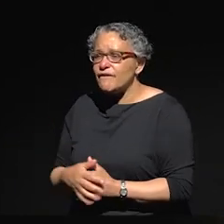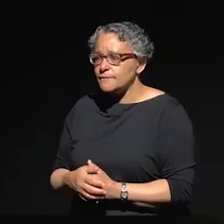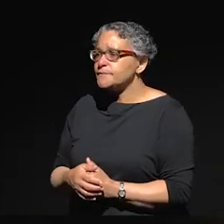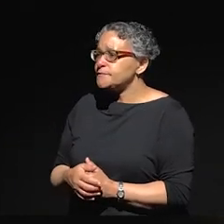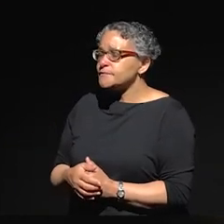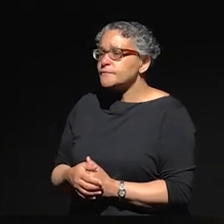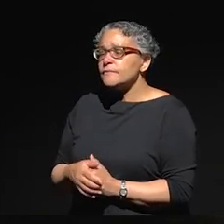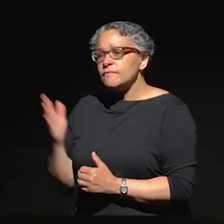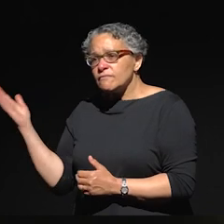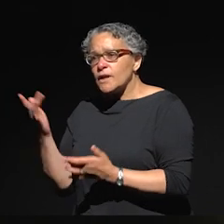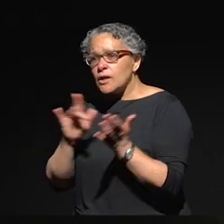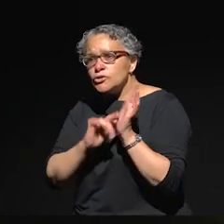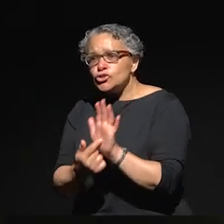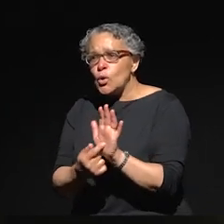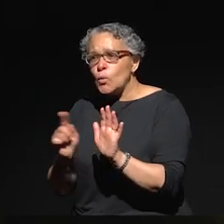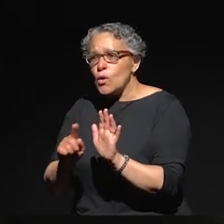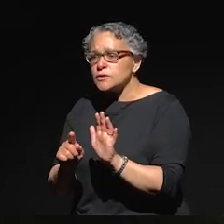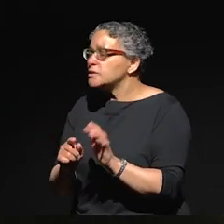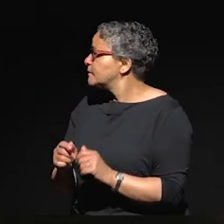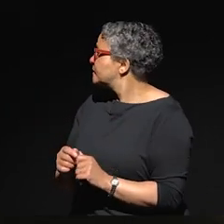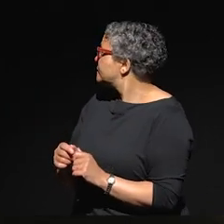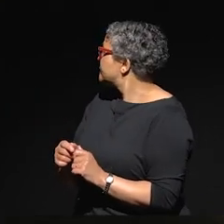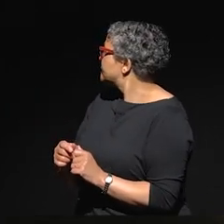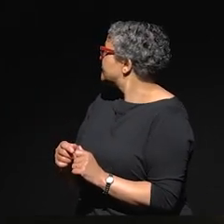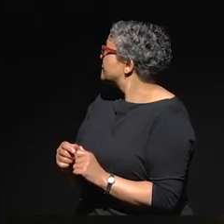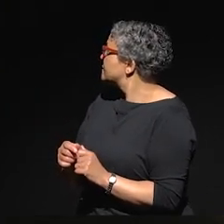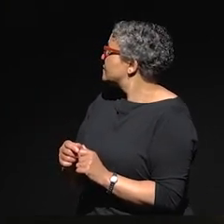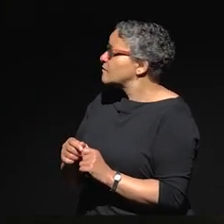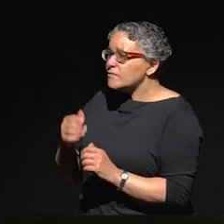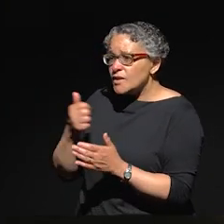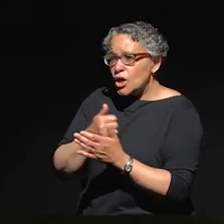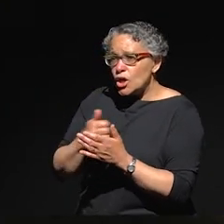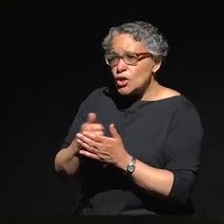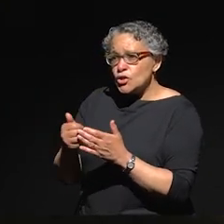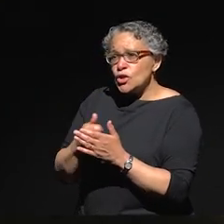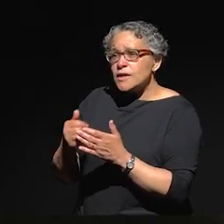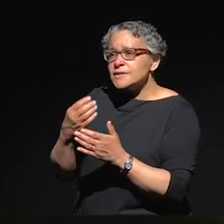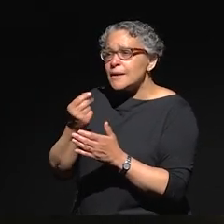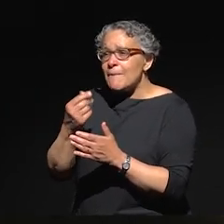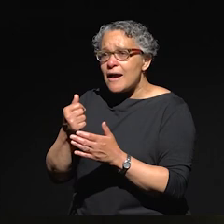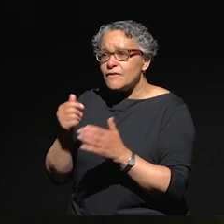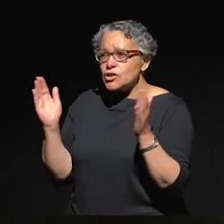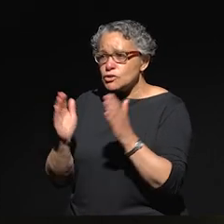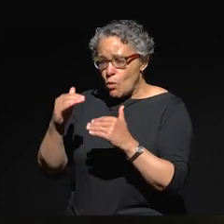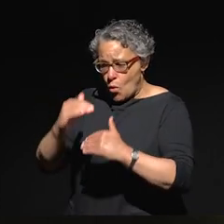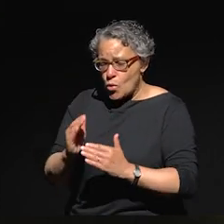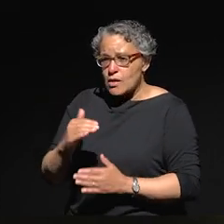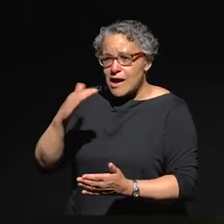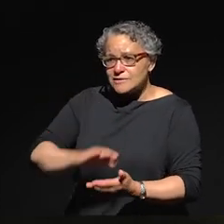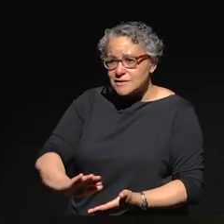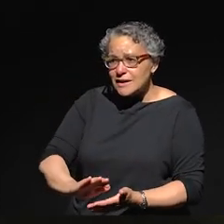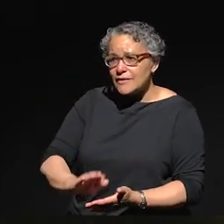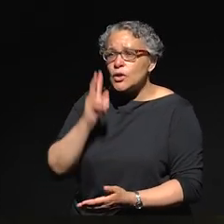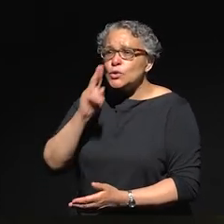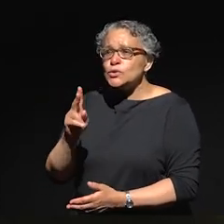This is just to show that this is the predella. All the pieces often had these small paintings underneath, and this is one of them. Also belongs to the gallery, where you see John the